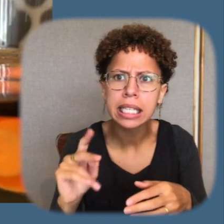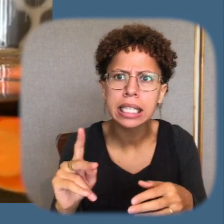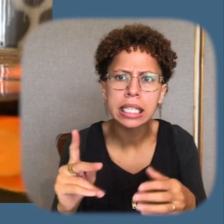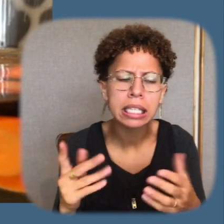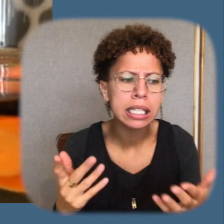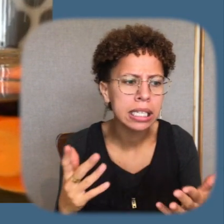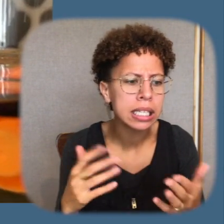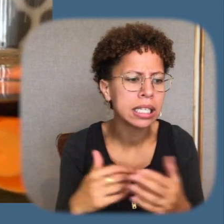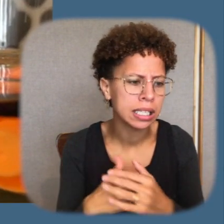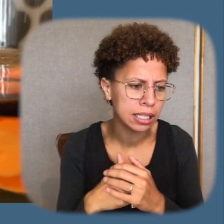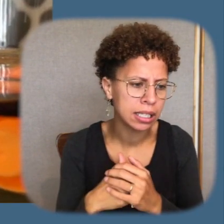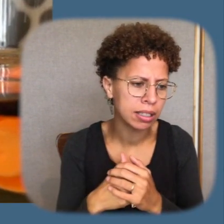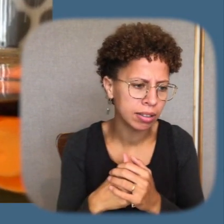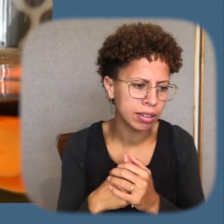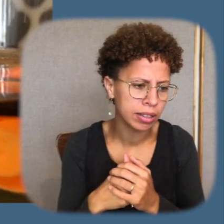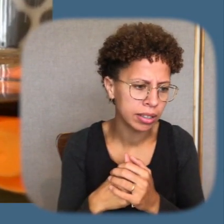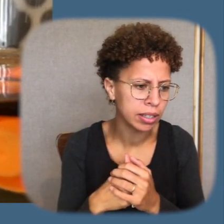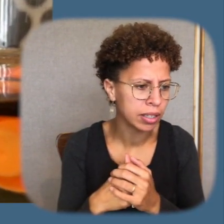his float.